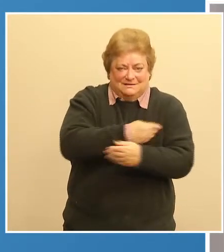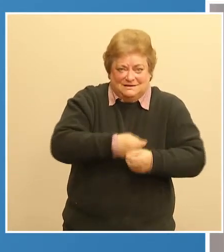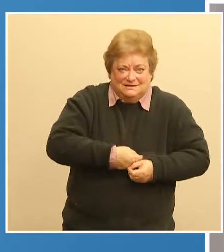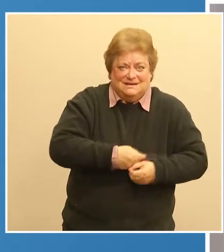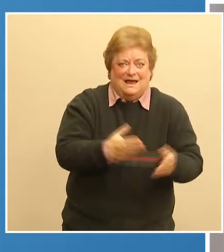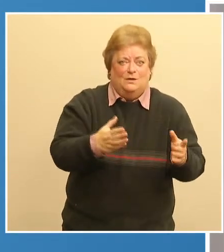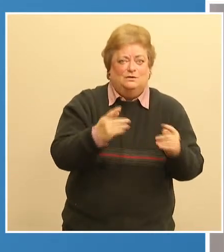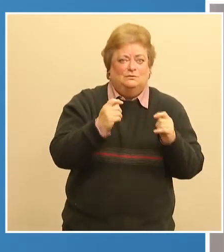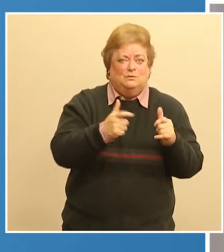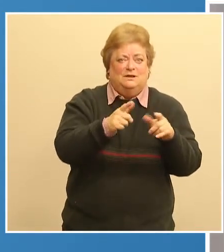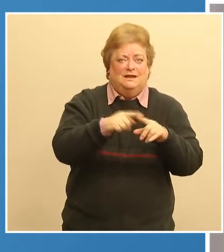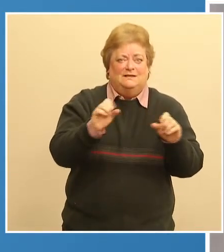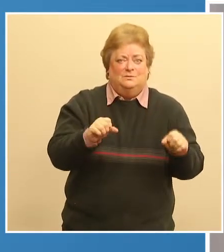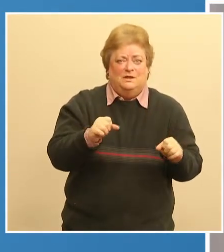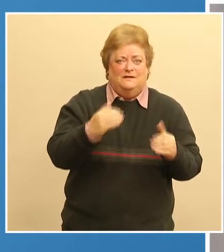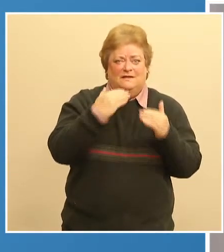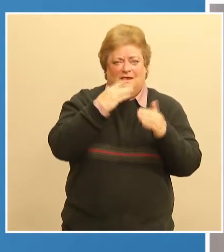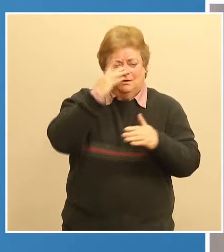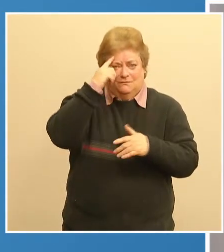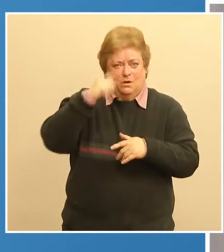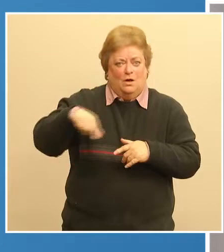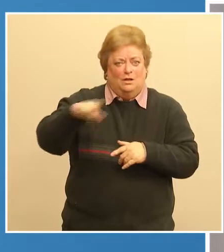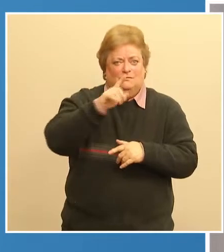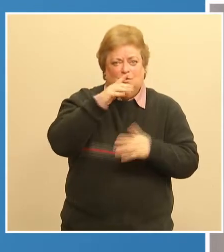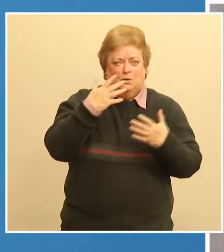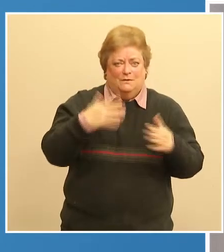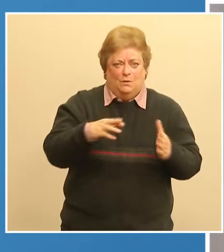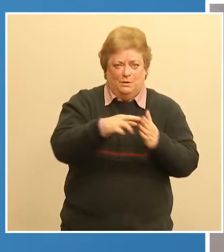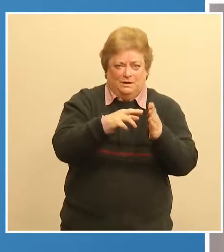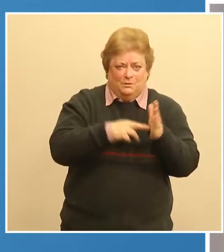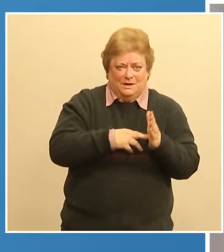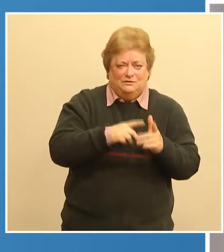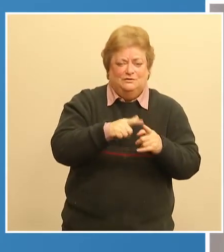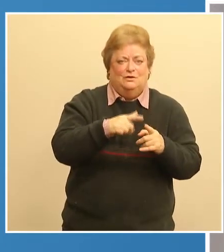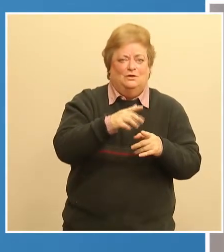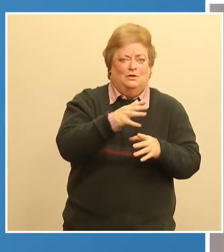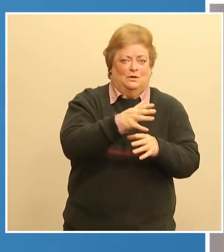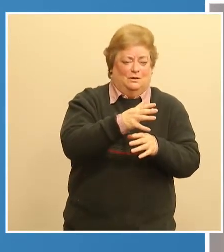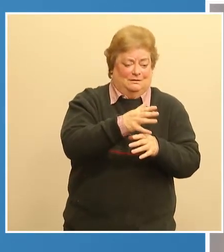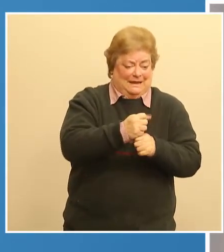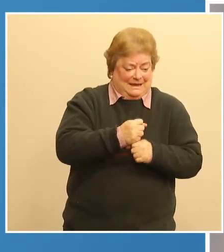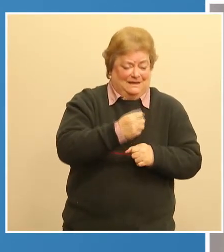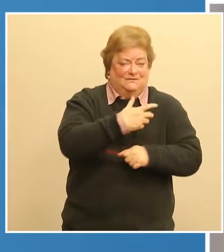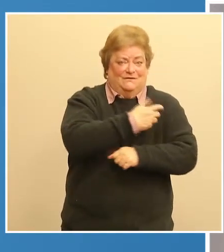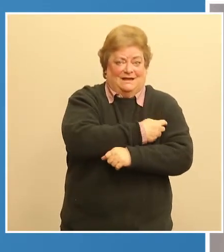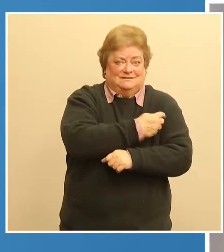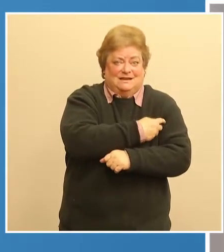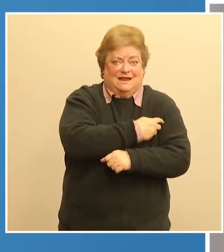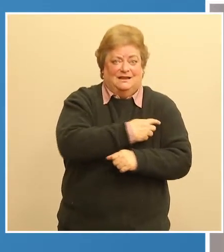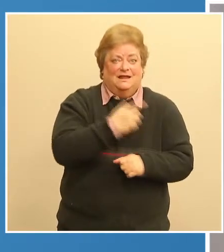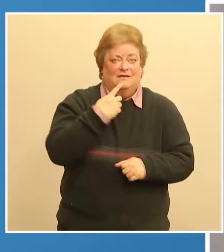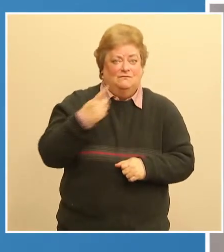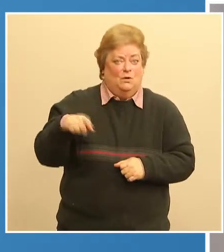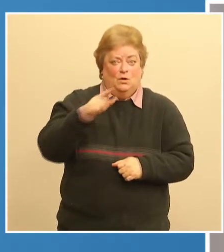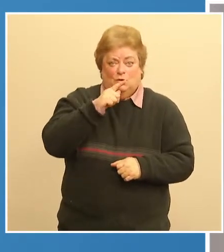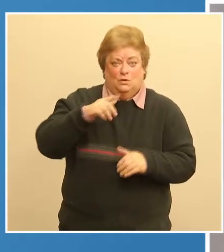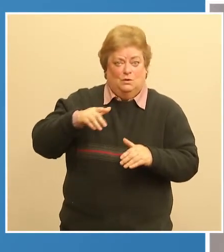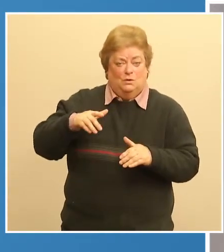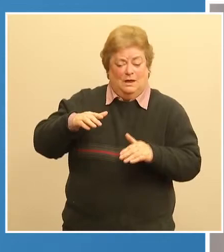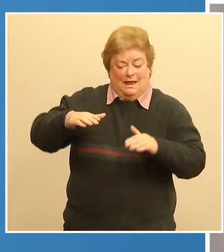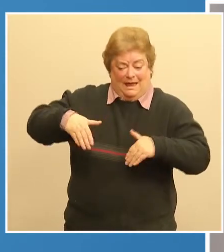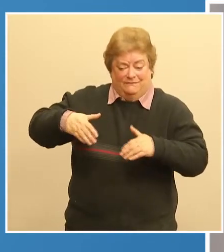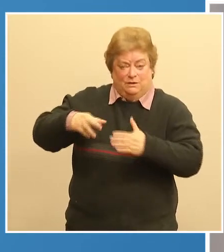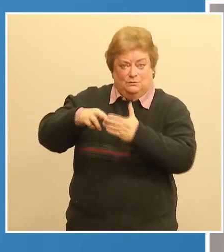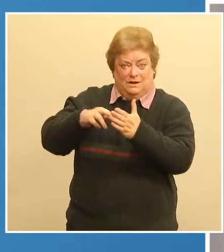as possible. Thank you again to all those of you who have already registered to be notified when it is your turn to get vaccinated. For those of you who haven't, again,